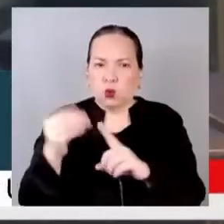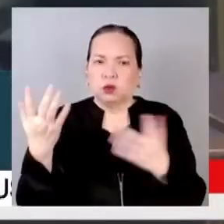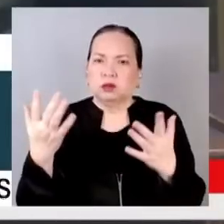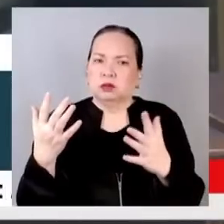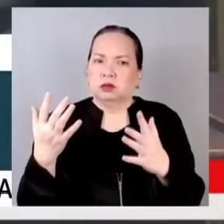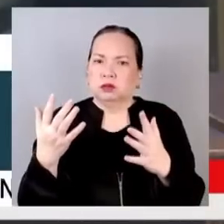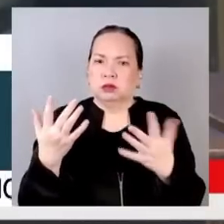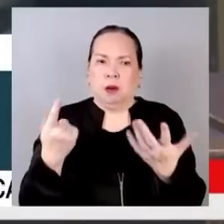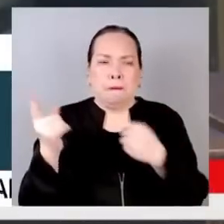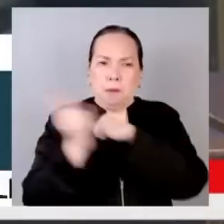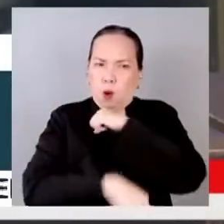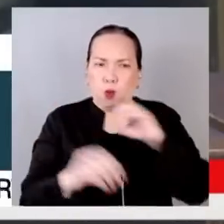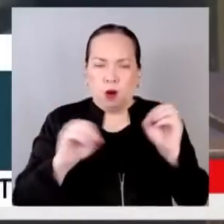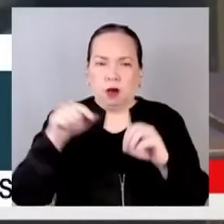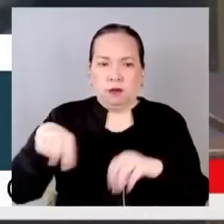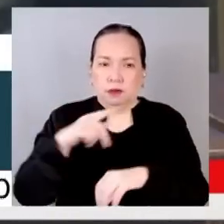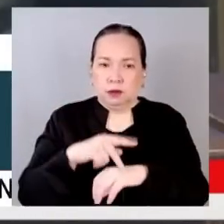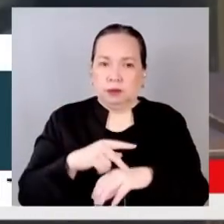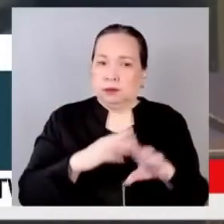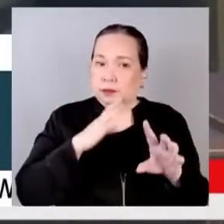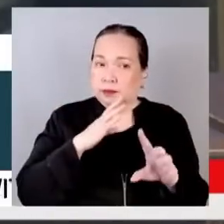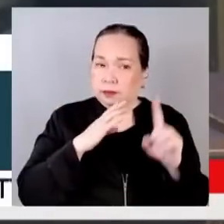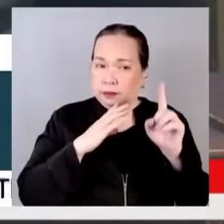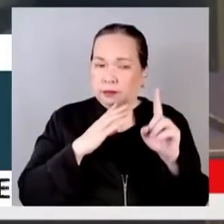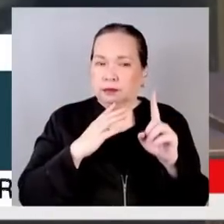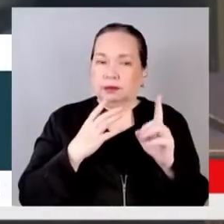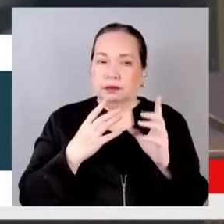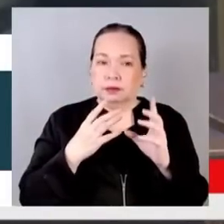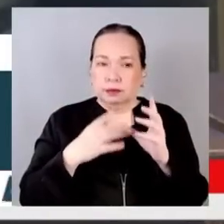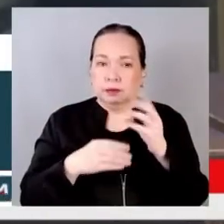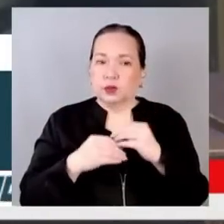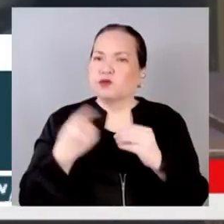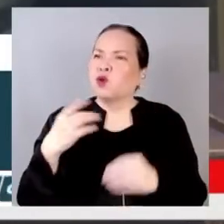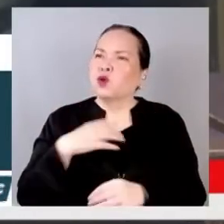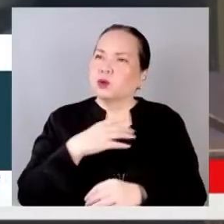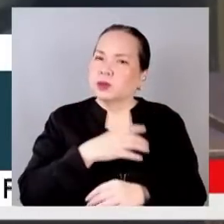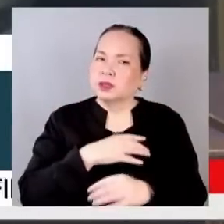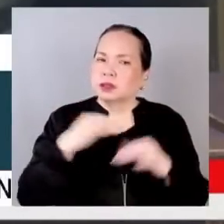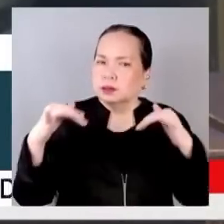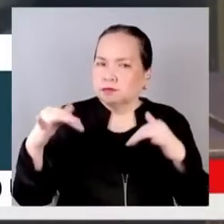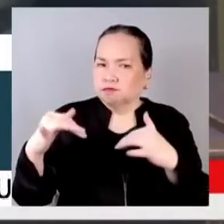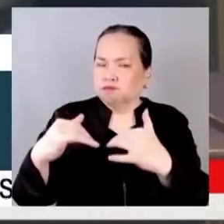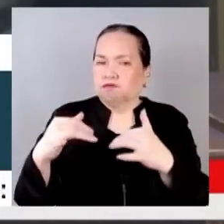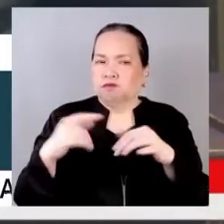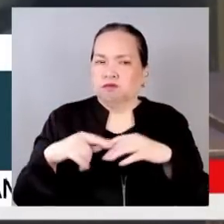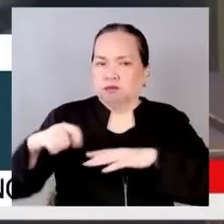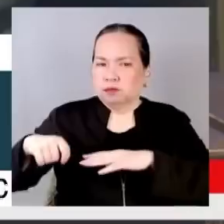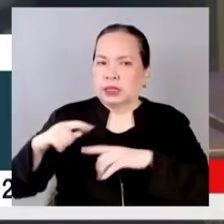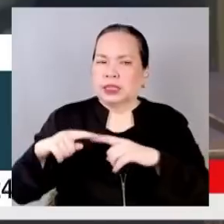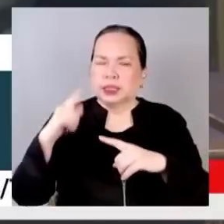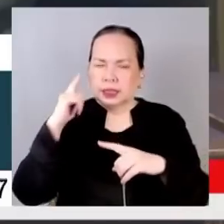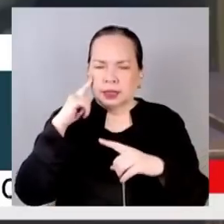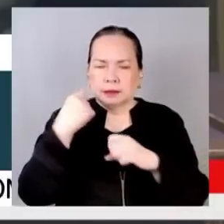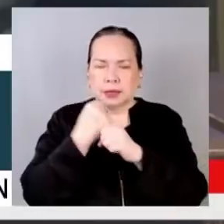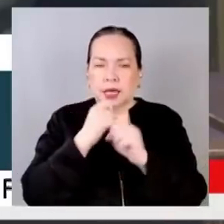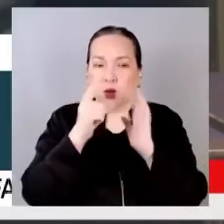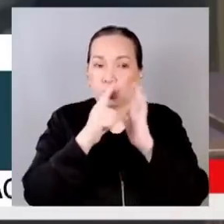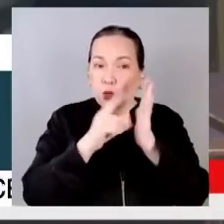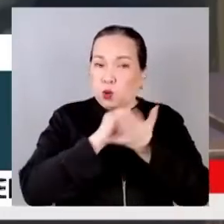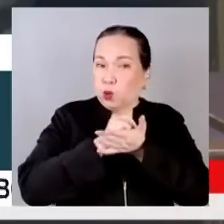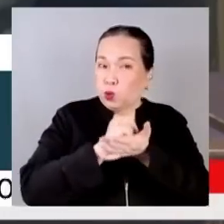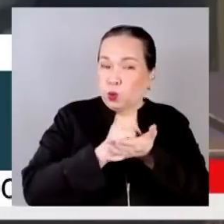The purpose of this committee hearing is to craft appropriate remedial legislation that would